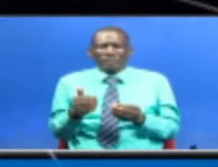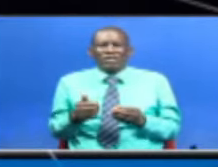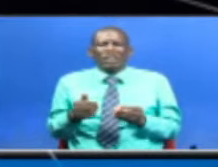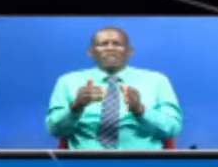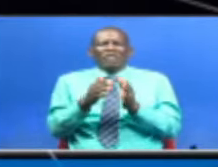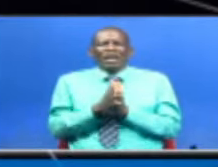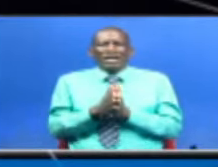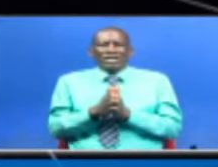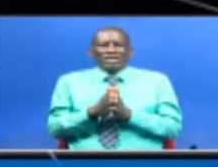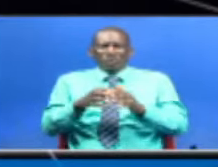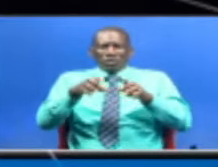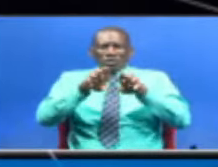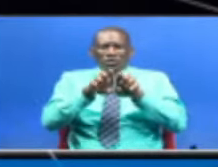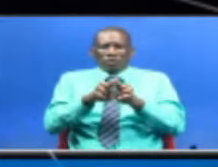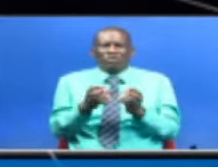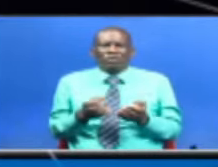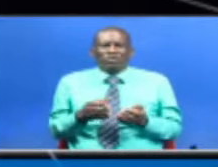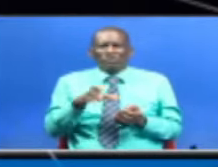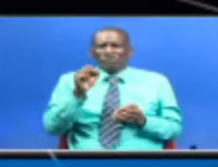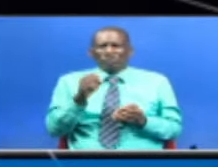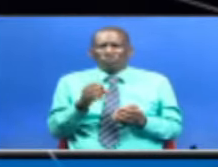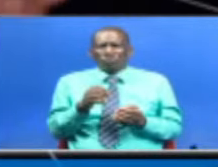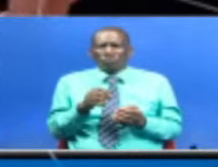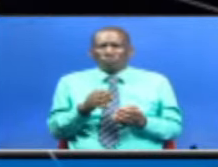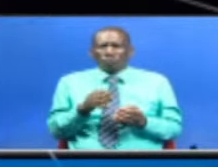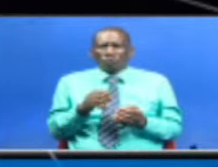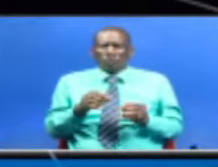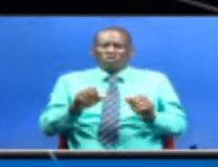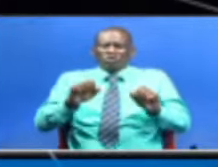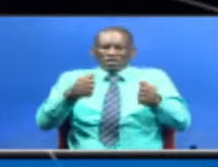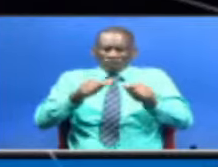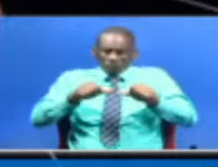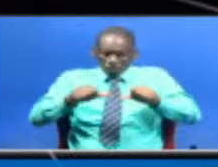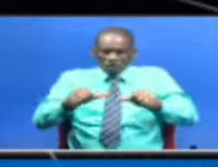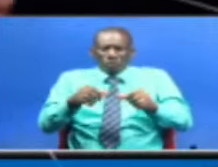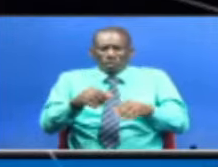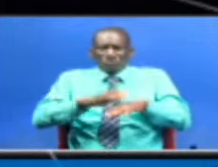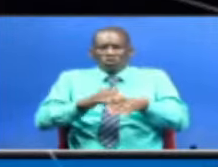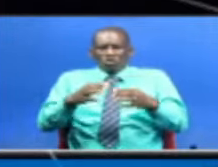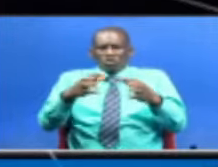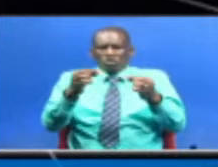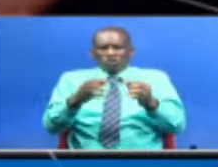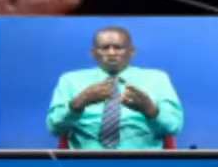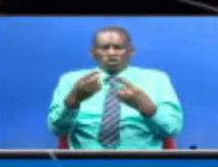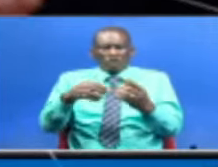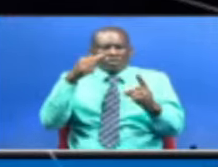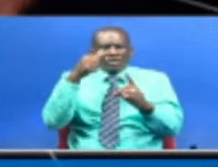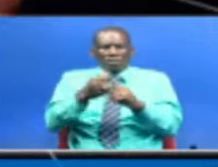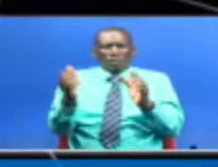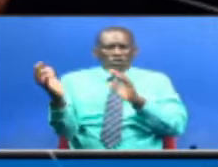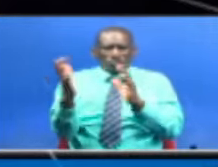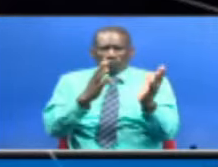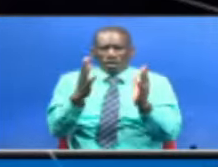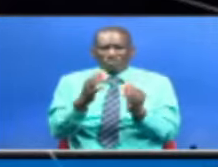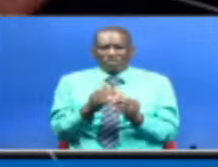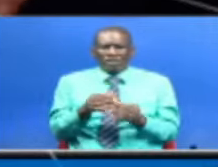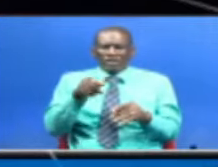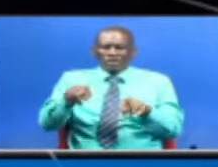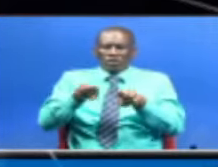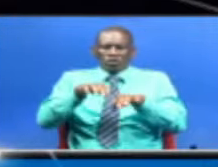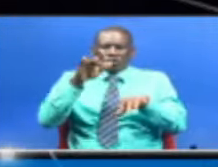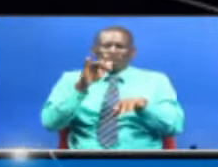And so the resilience, which is a fine word for talking about the impact of climate, it also affects, you